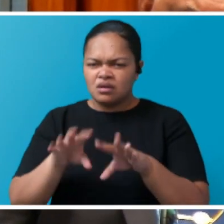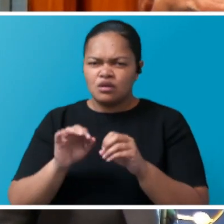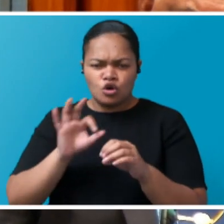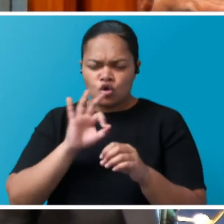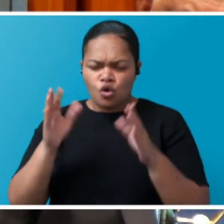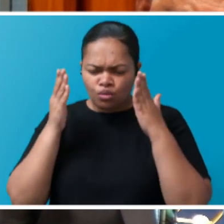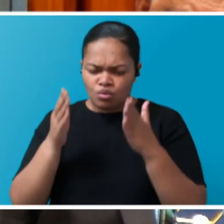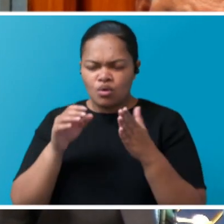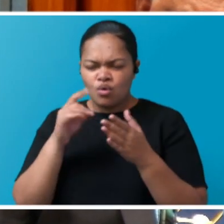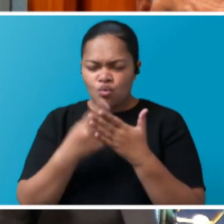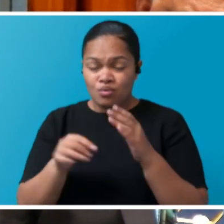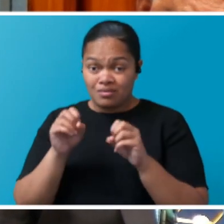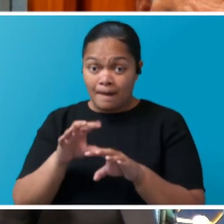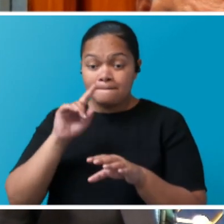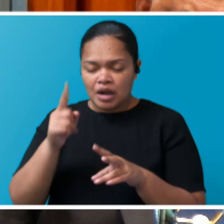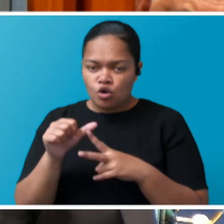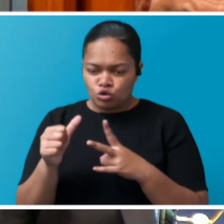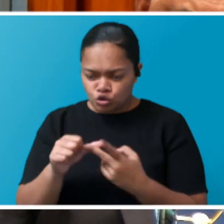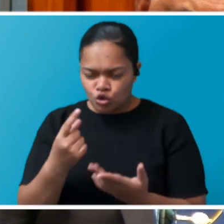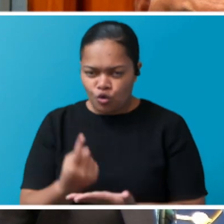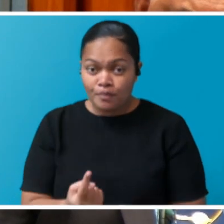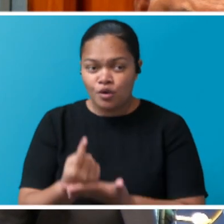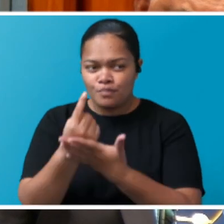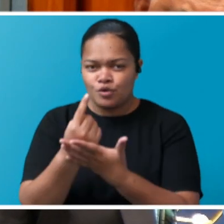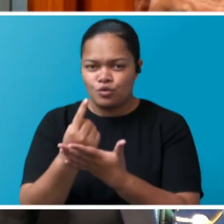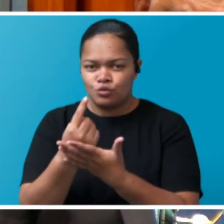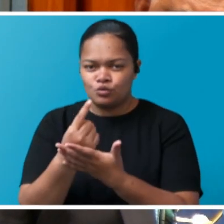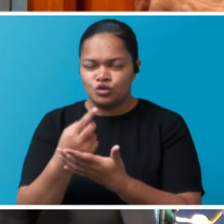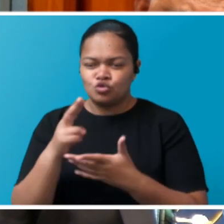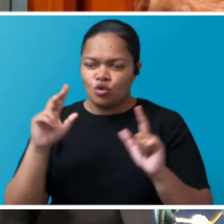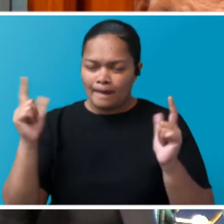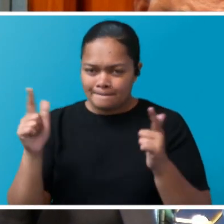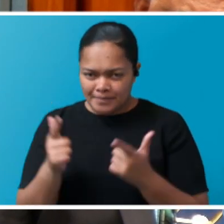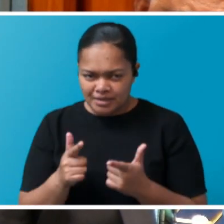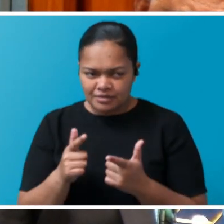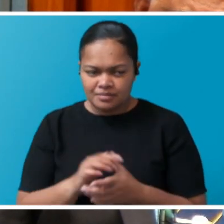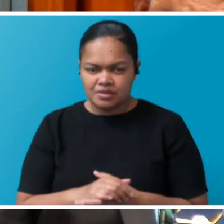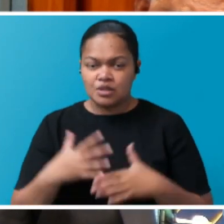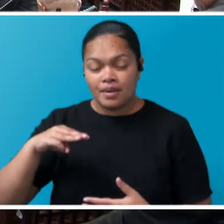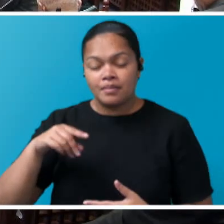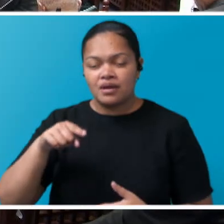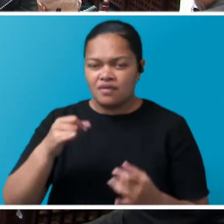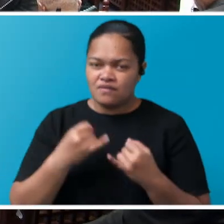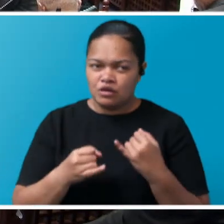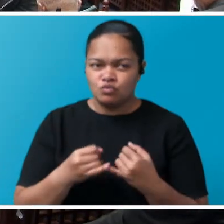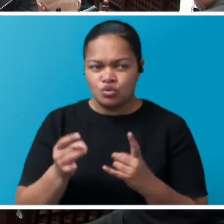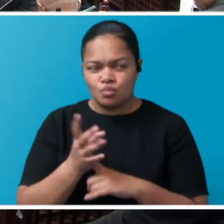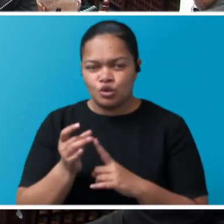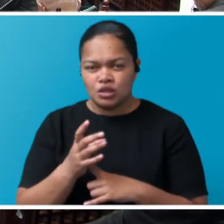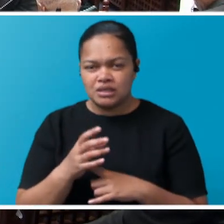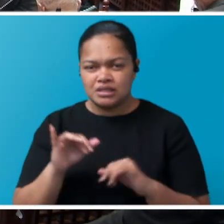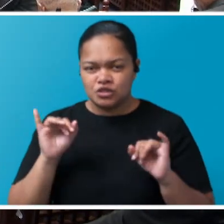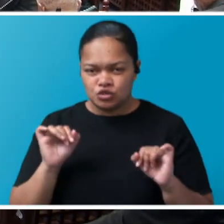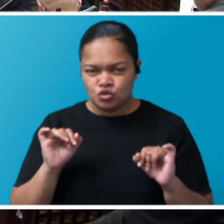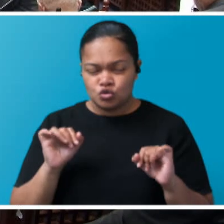promote circular economy, minimize environmental impact, and enhance well-being of our communities. As I said, Mr. Speaker, sir,